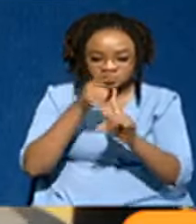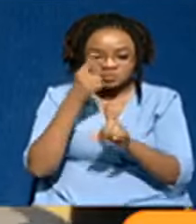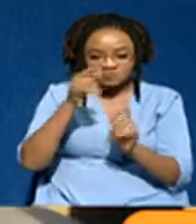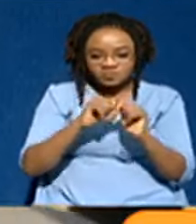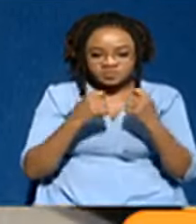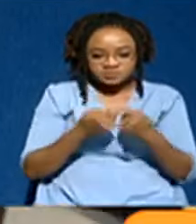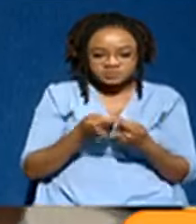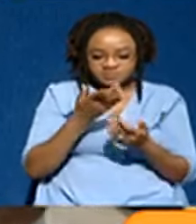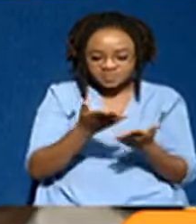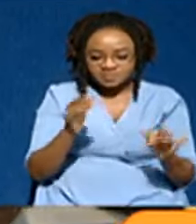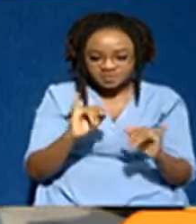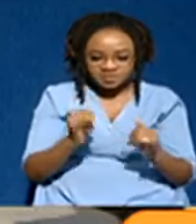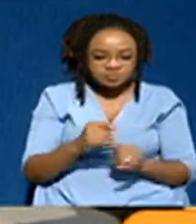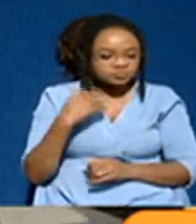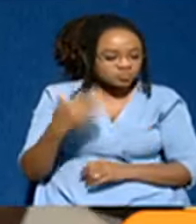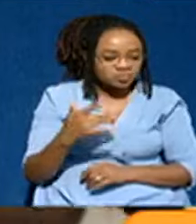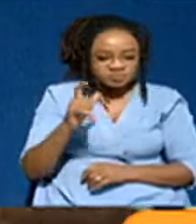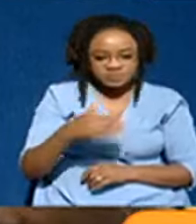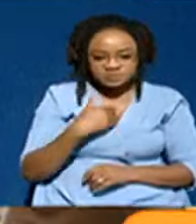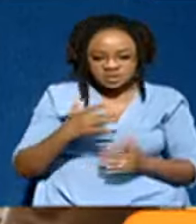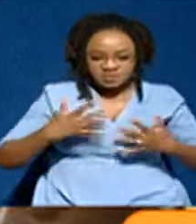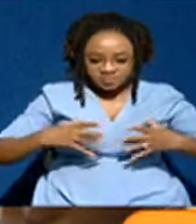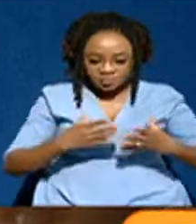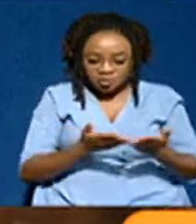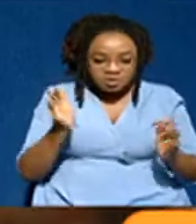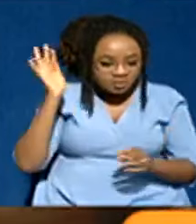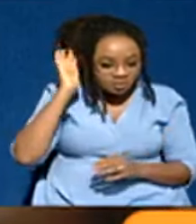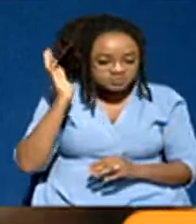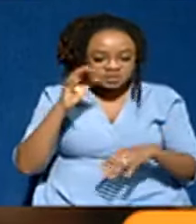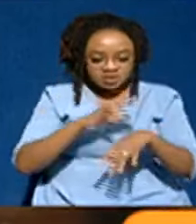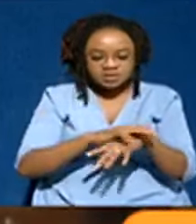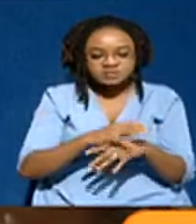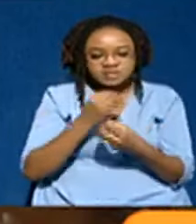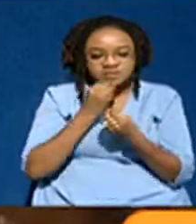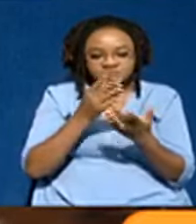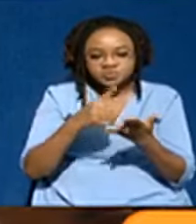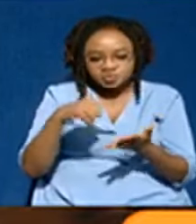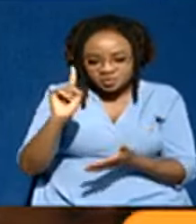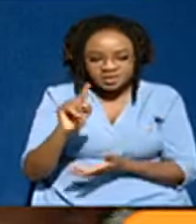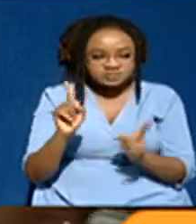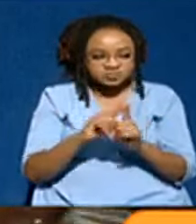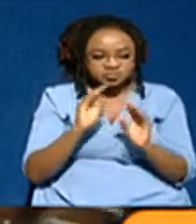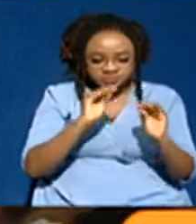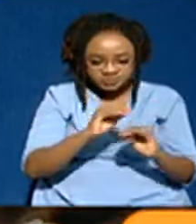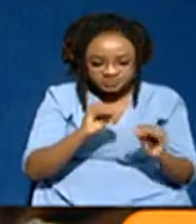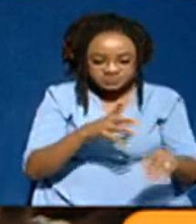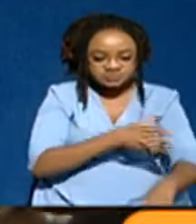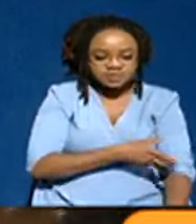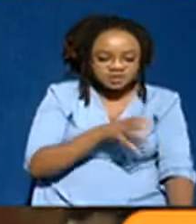to always have the listener informed with the most accurate information, to educate our listener, to